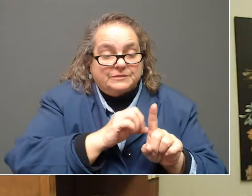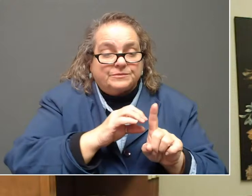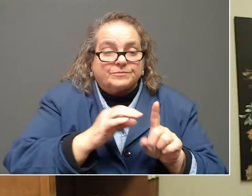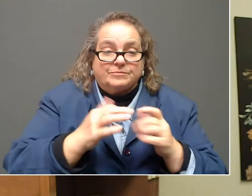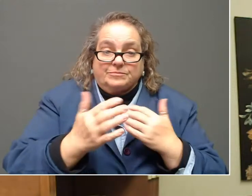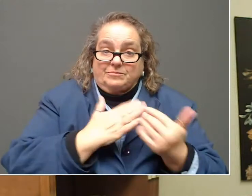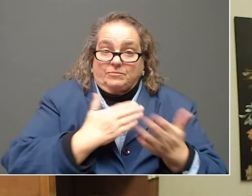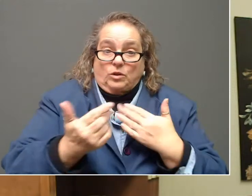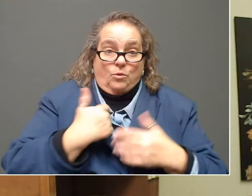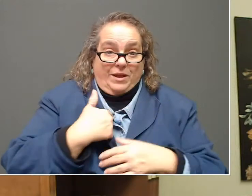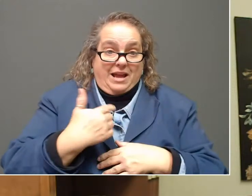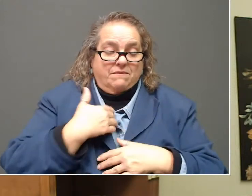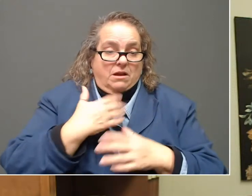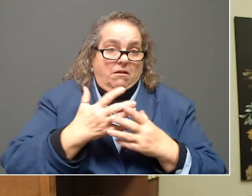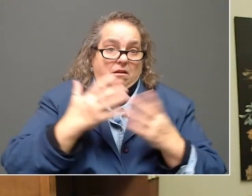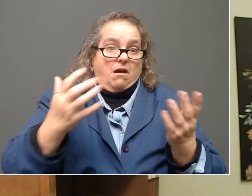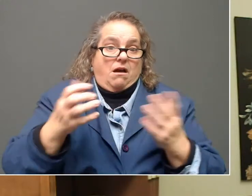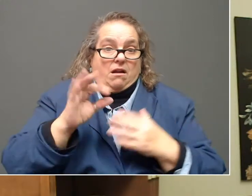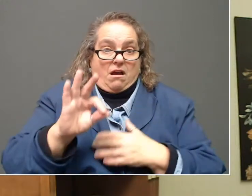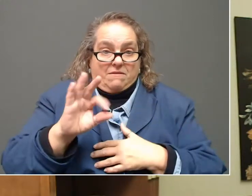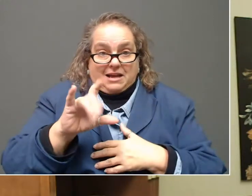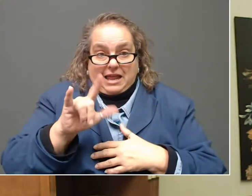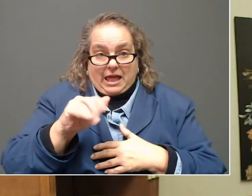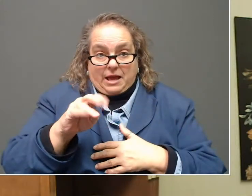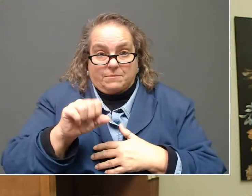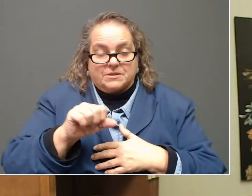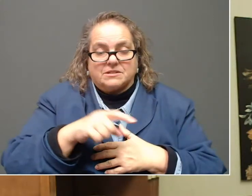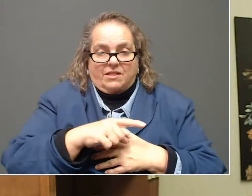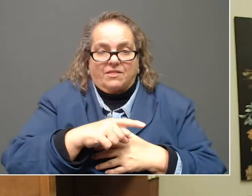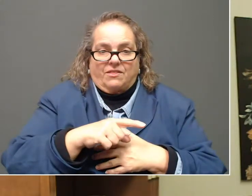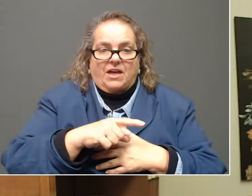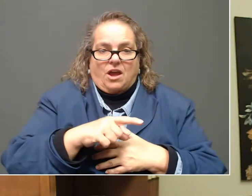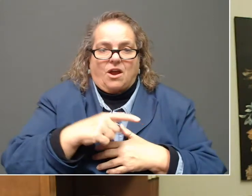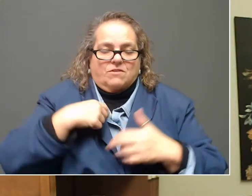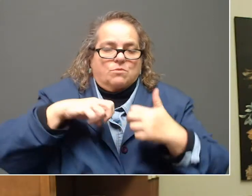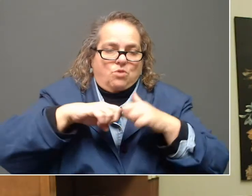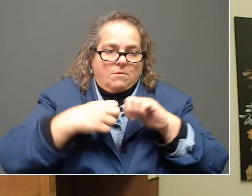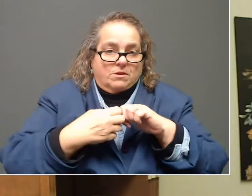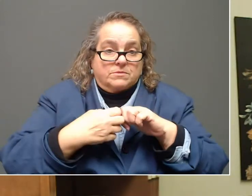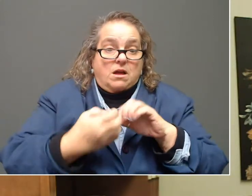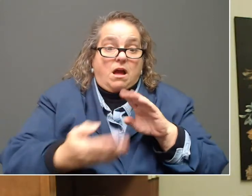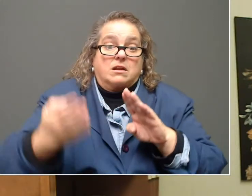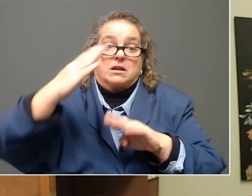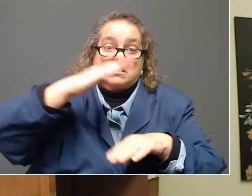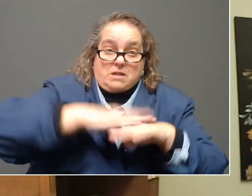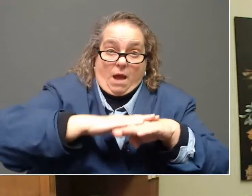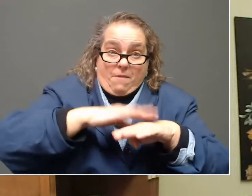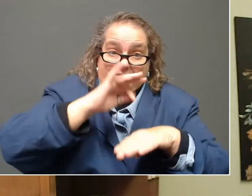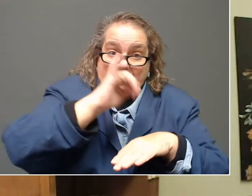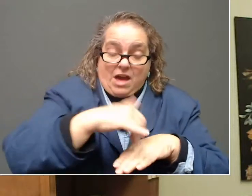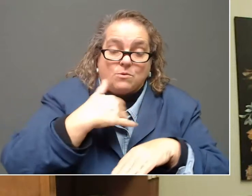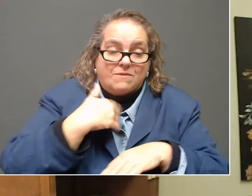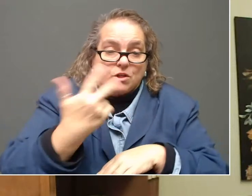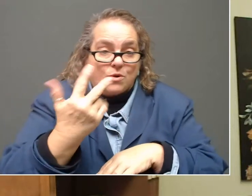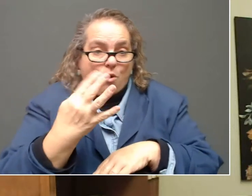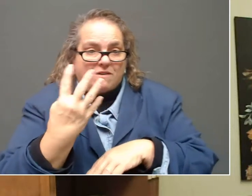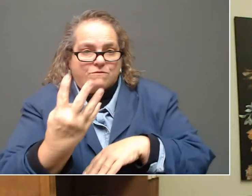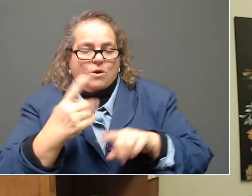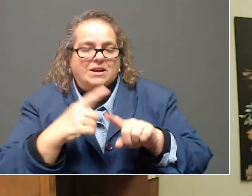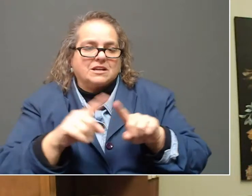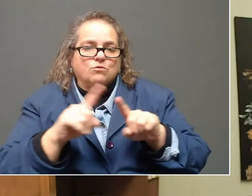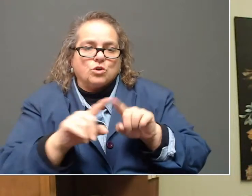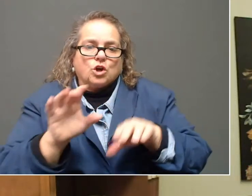your credit history, and it might ask you something like, what was the color of the car you drove in